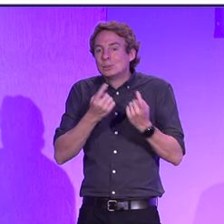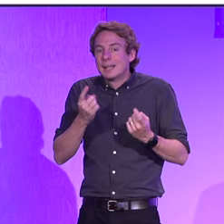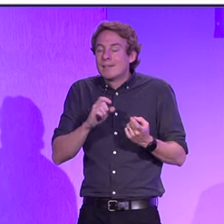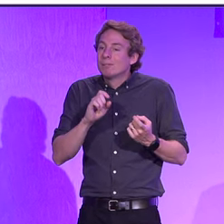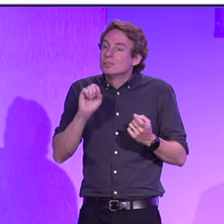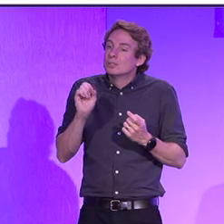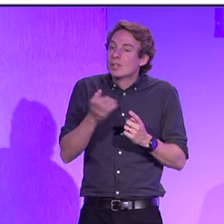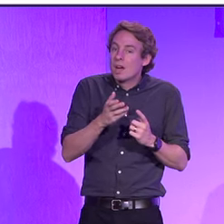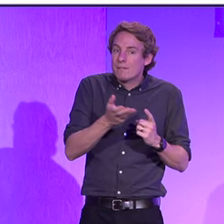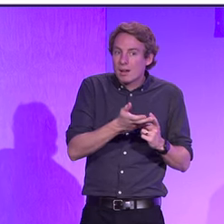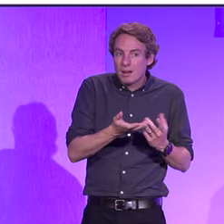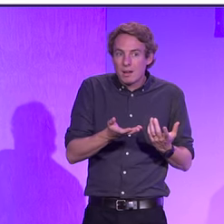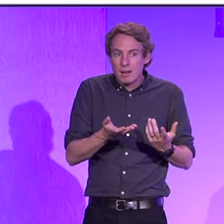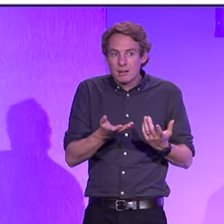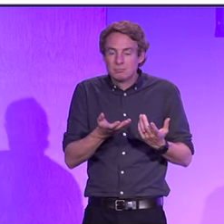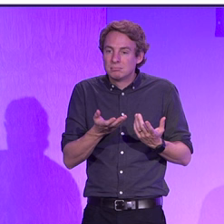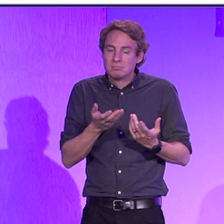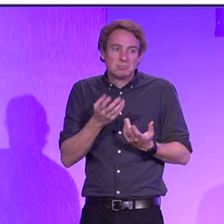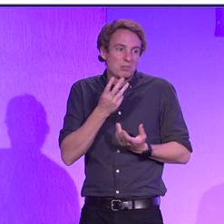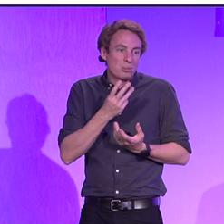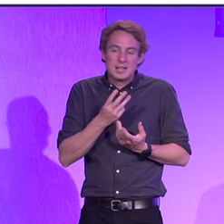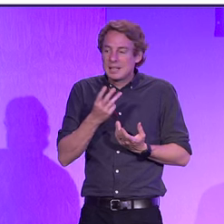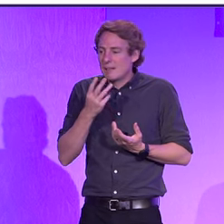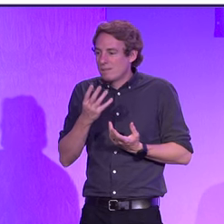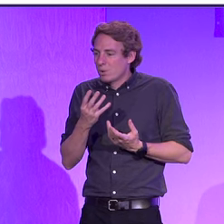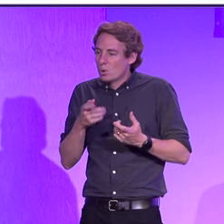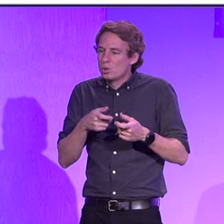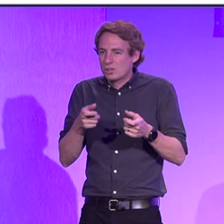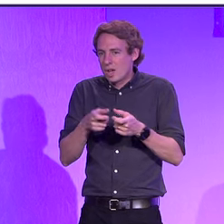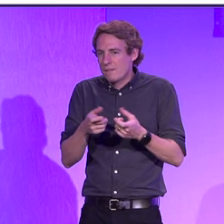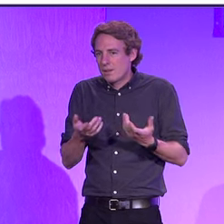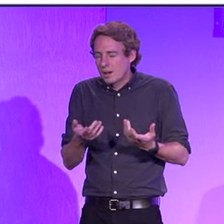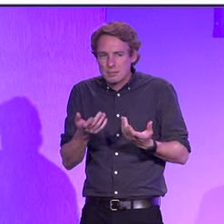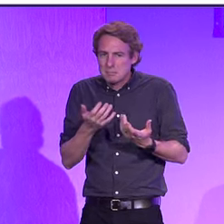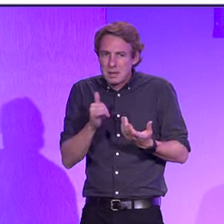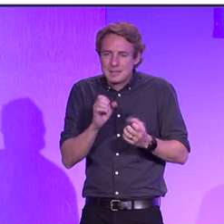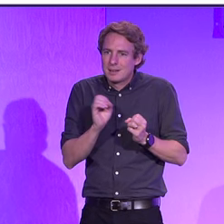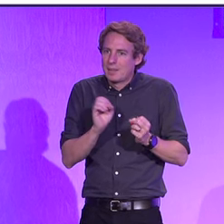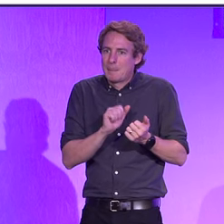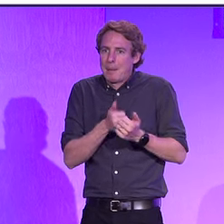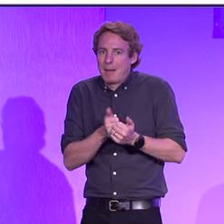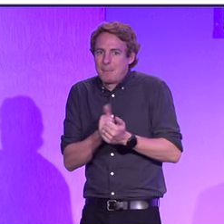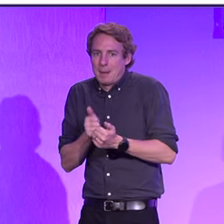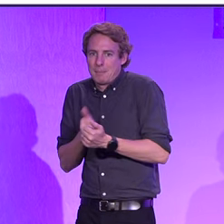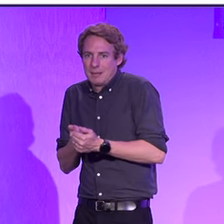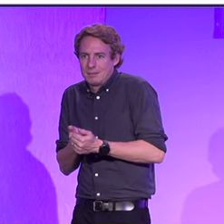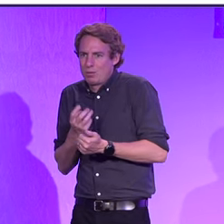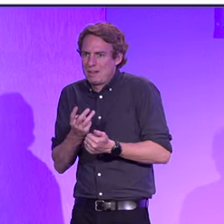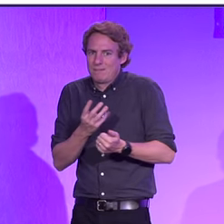like servers, like 3 or 4 different sets of servers around to switch to backup. So depending on